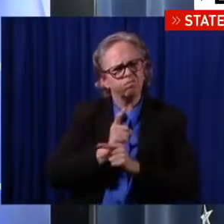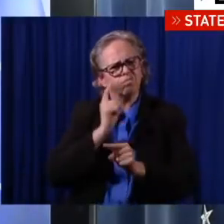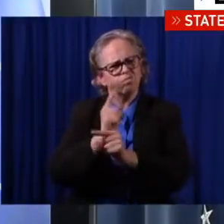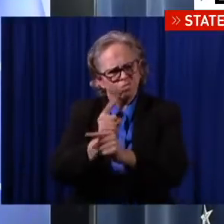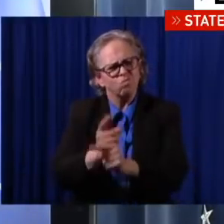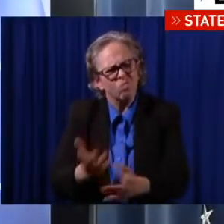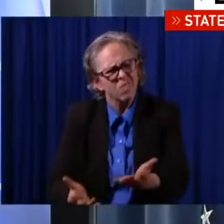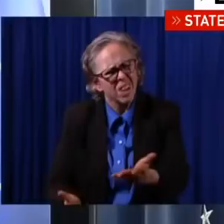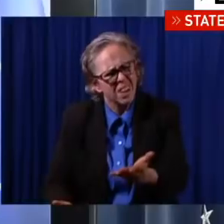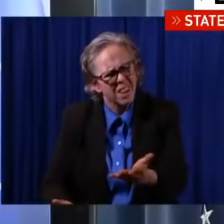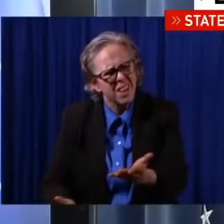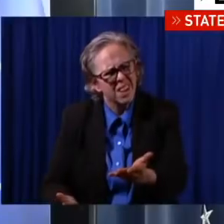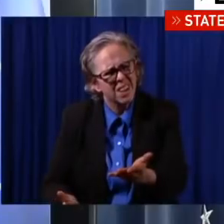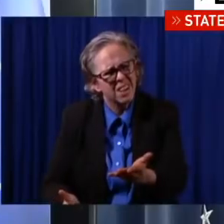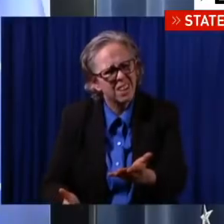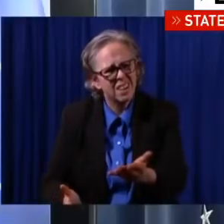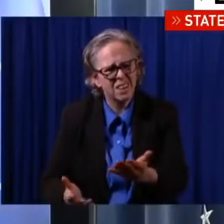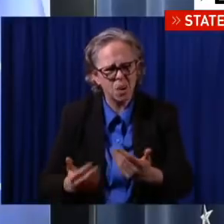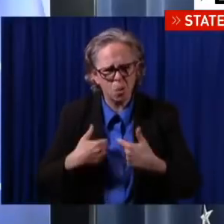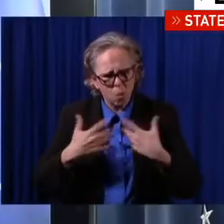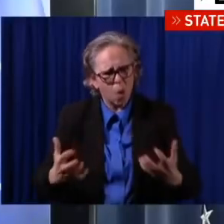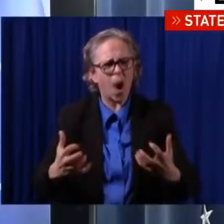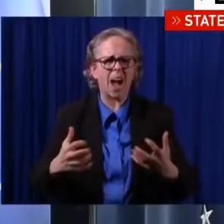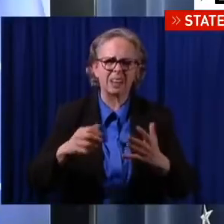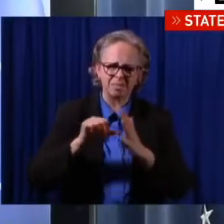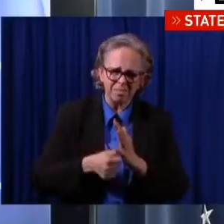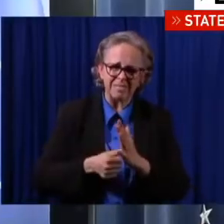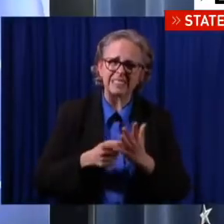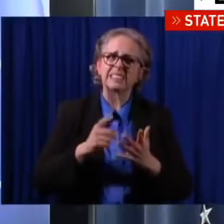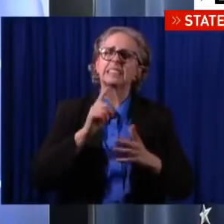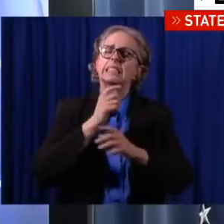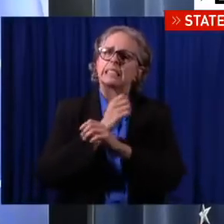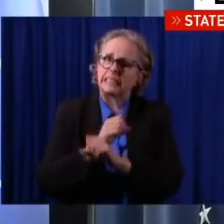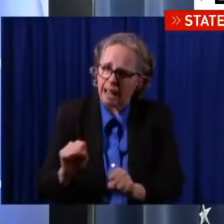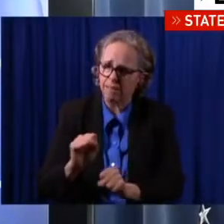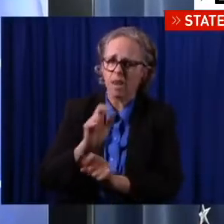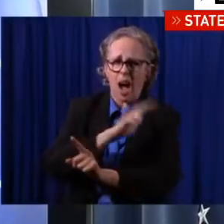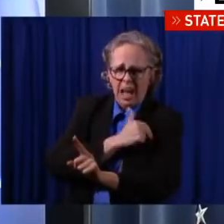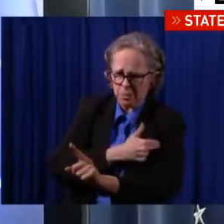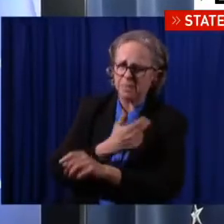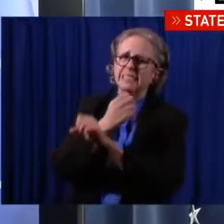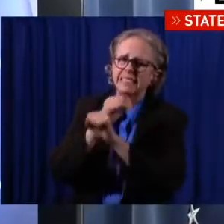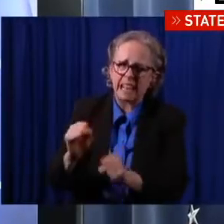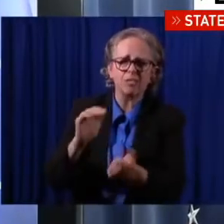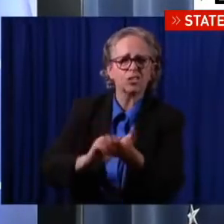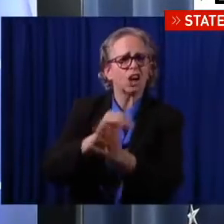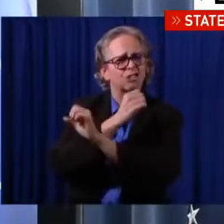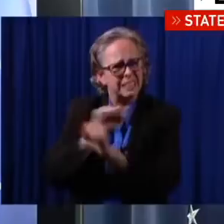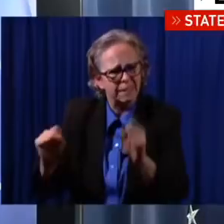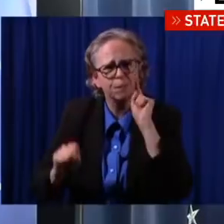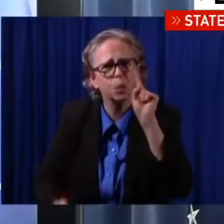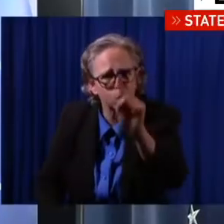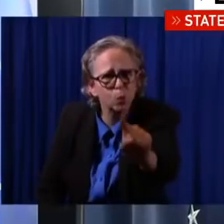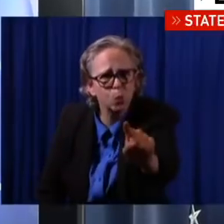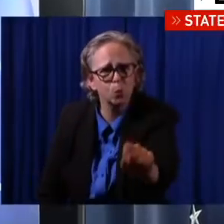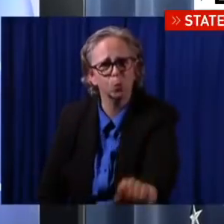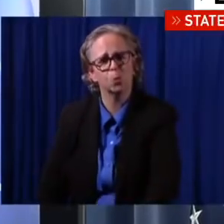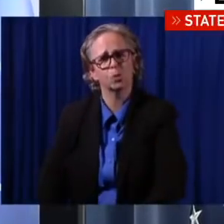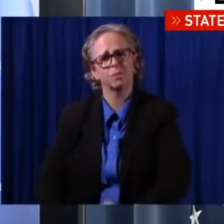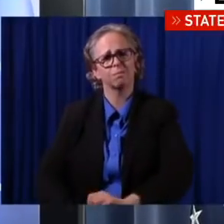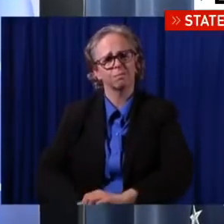you that patients are coming to a safe environment. So, Doctor, do you think it is just a fear